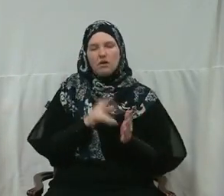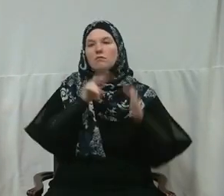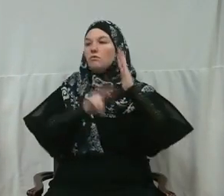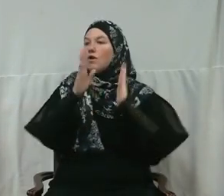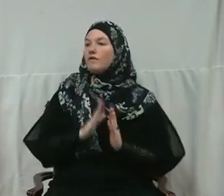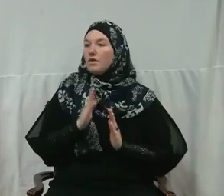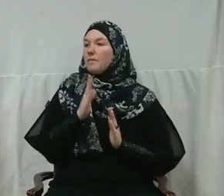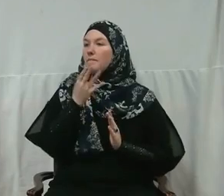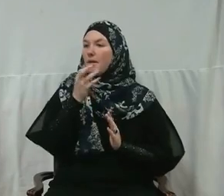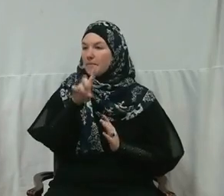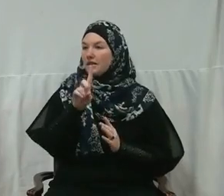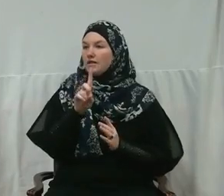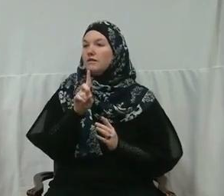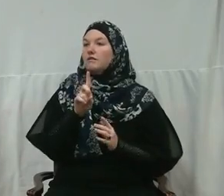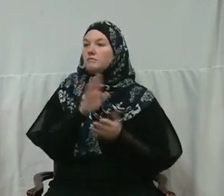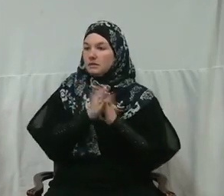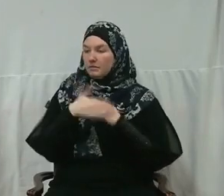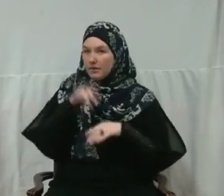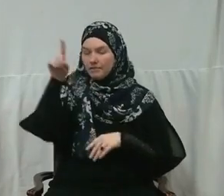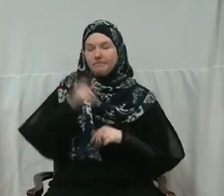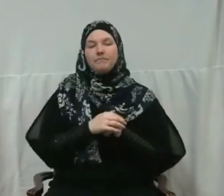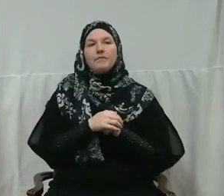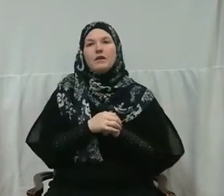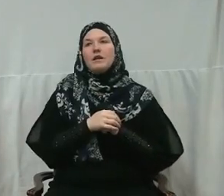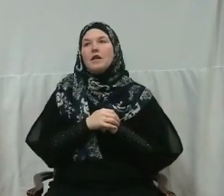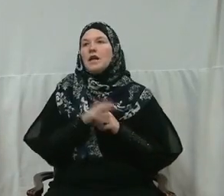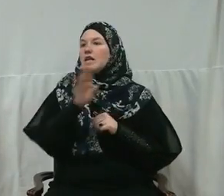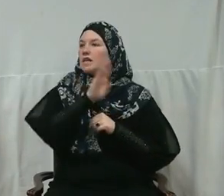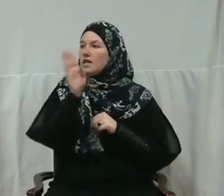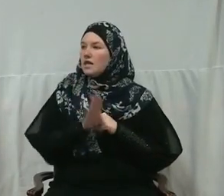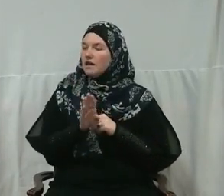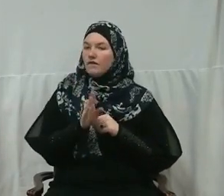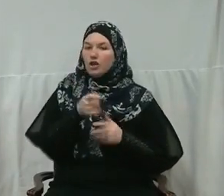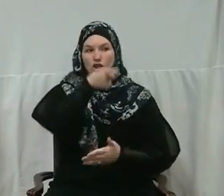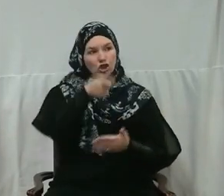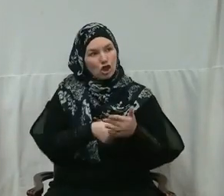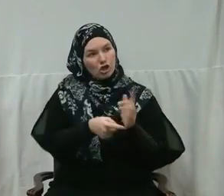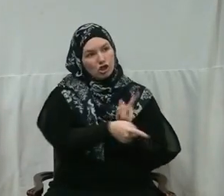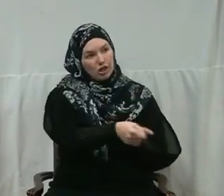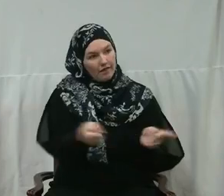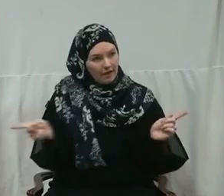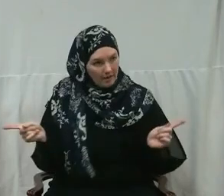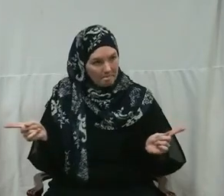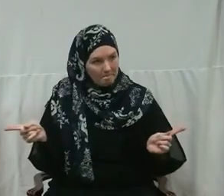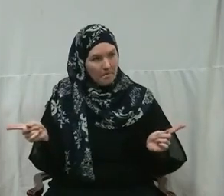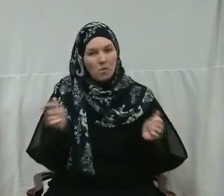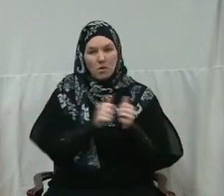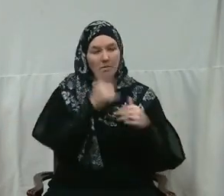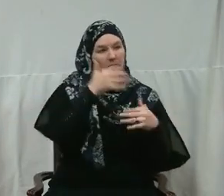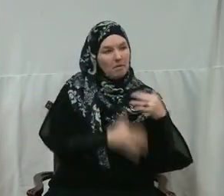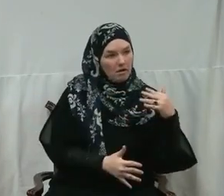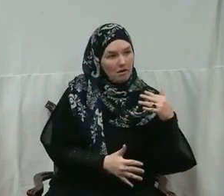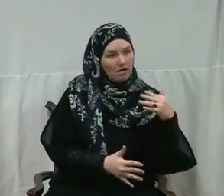his community with anything for which they pay either in blood or treasure or